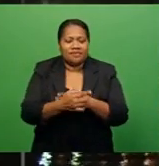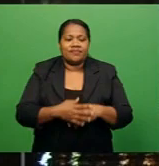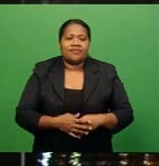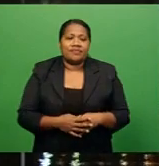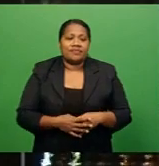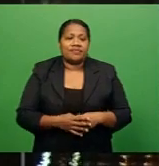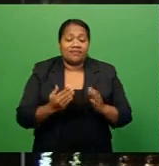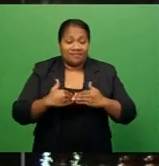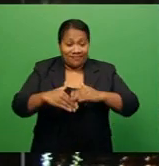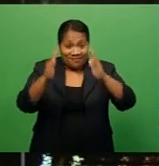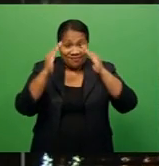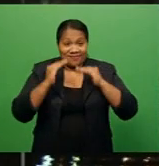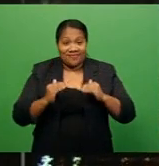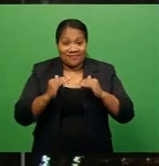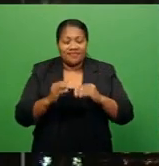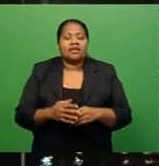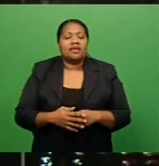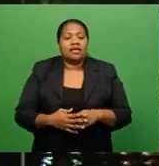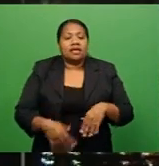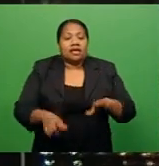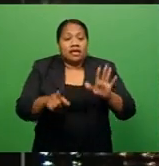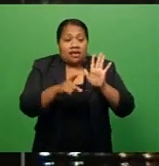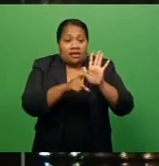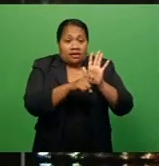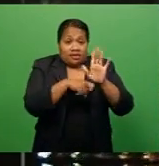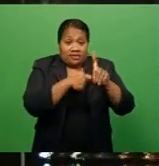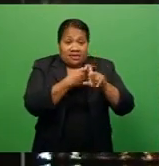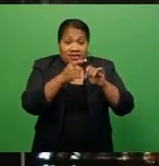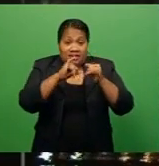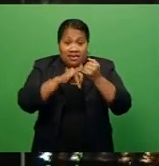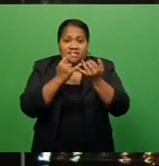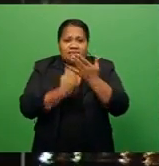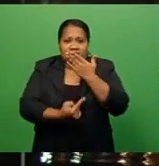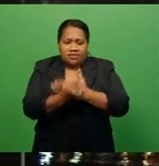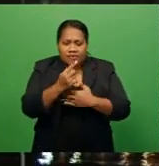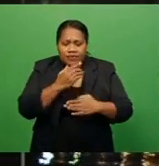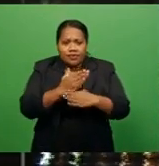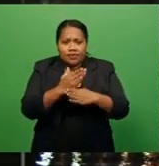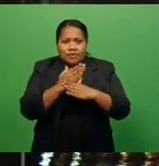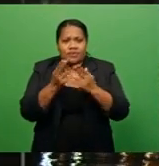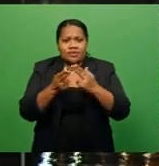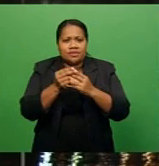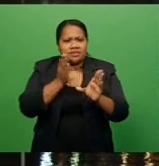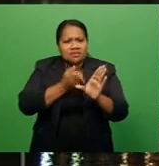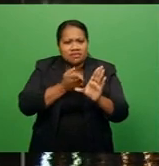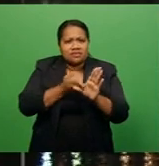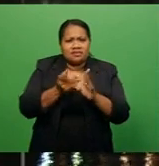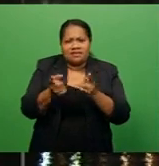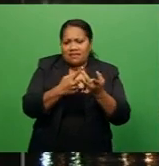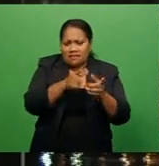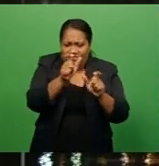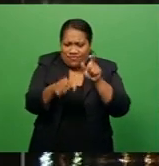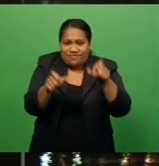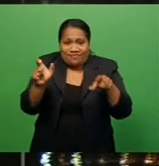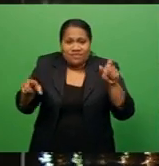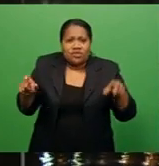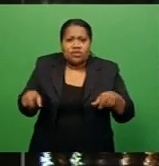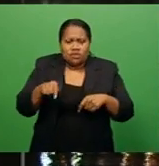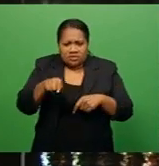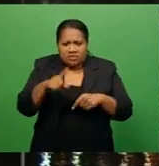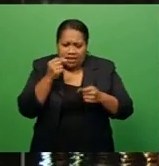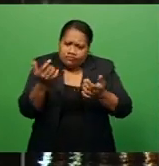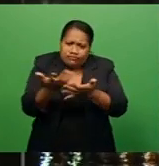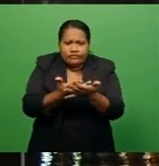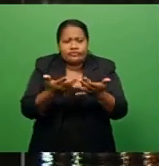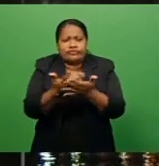Schools Parent-Teacher Association is working with psychologists, law firms and other stakeholders to address bullying.